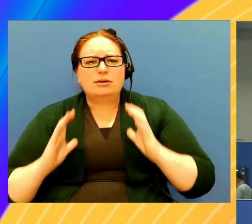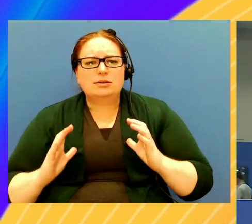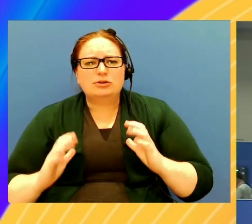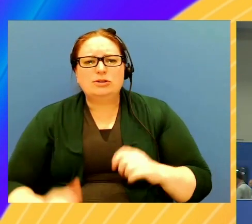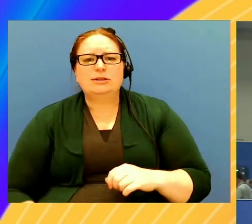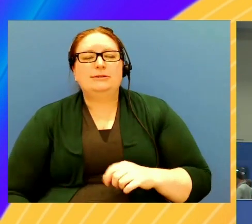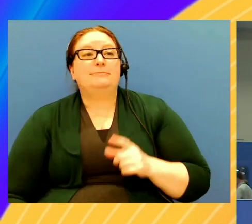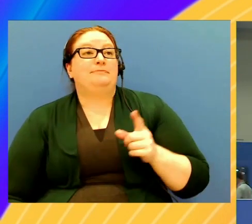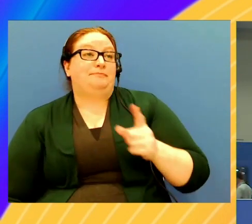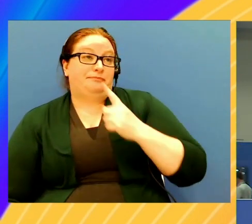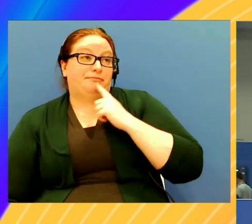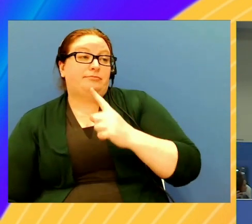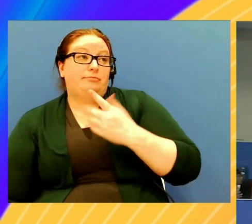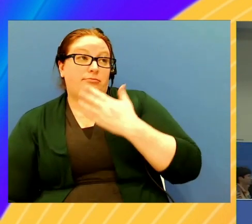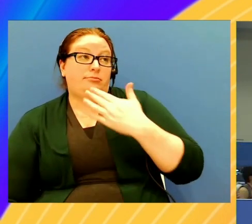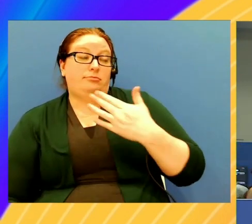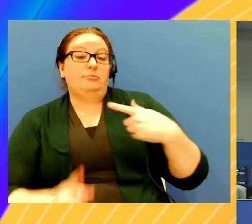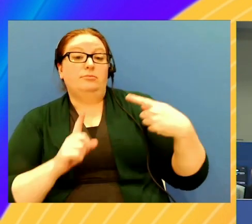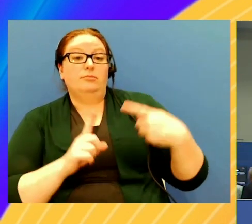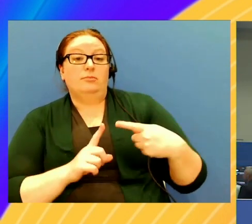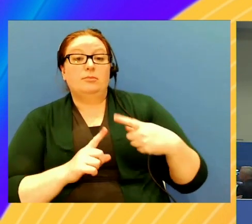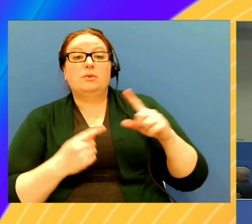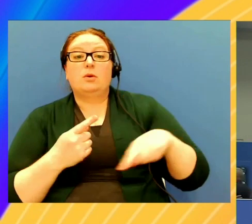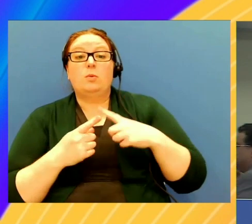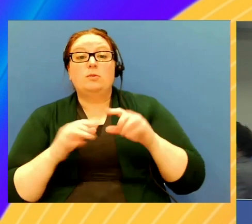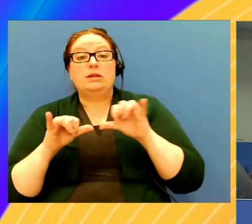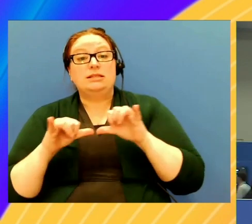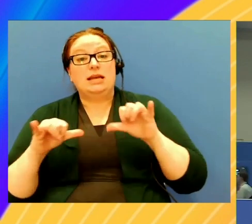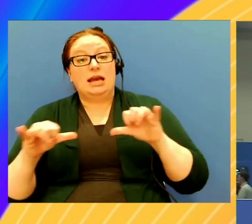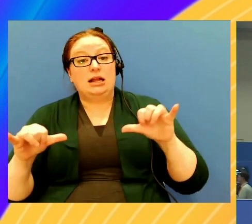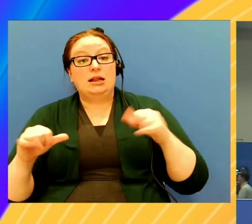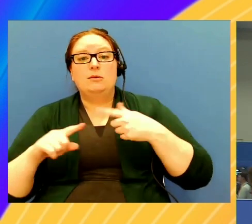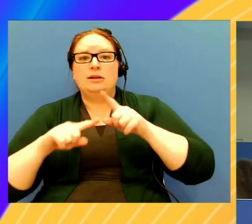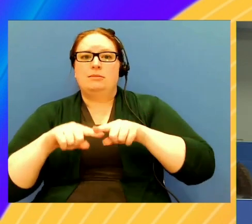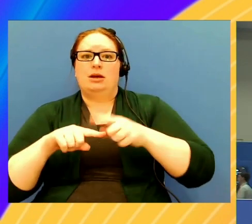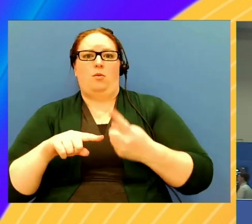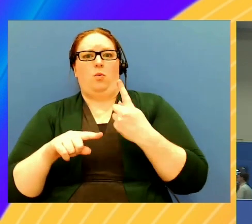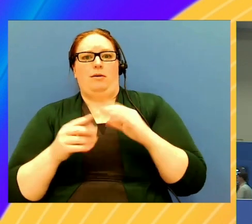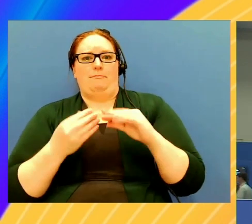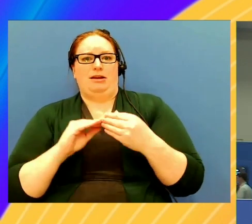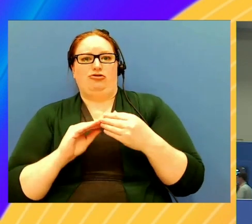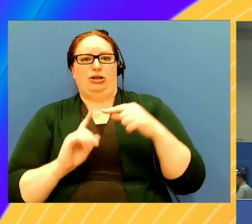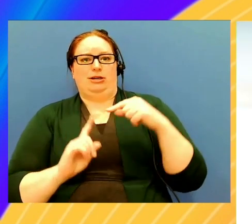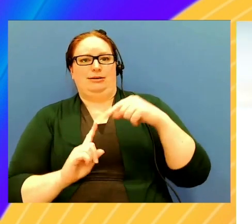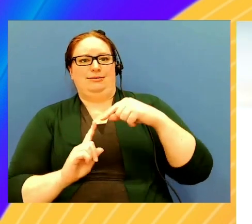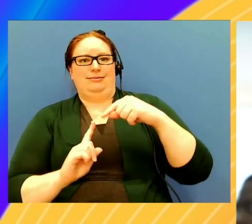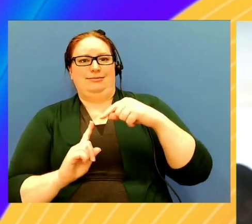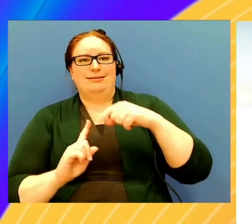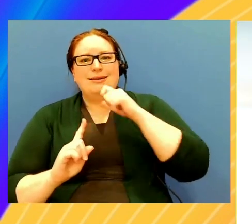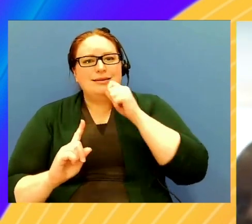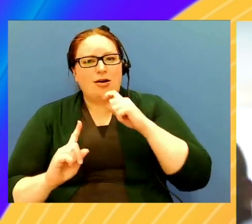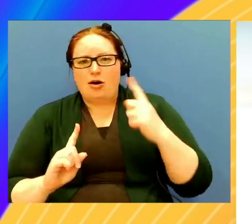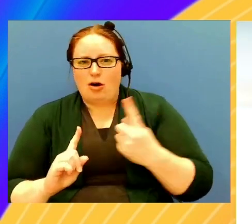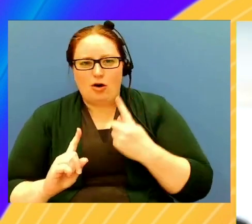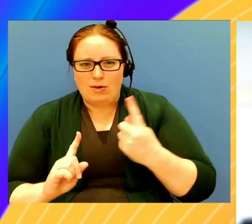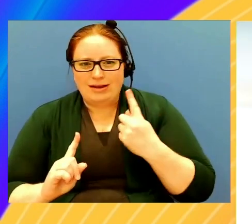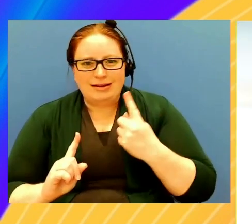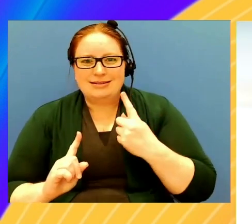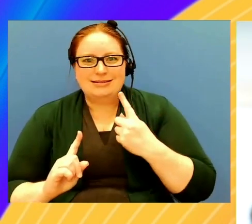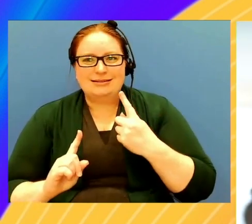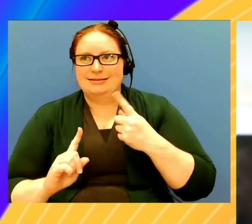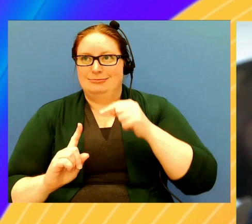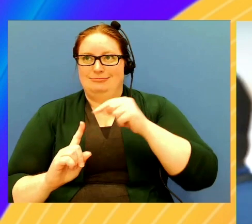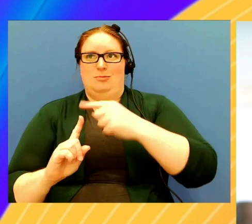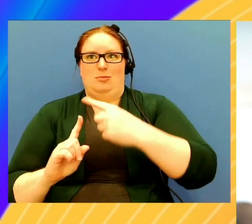very good point, because many times when we scale, we kind of depend on one metric, which is not always the case, because you need like multiple,